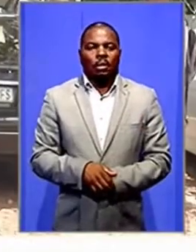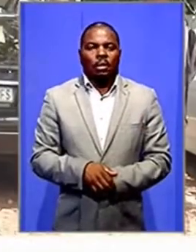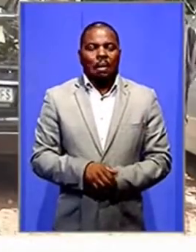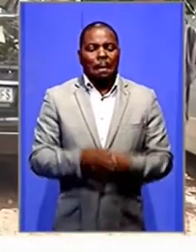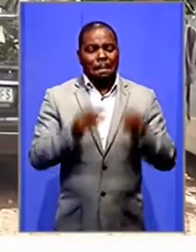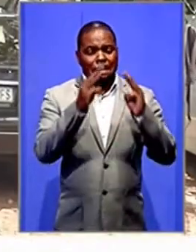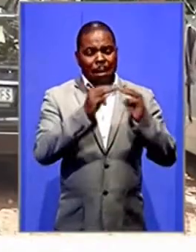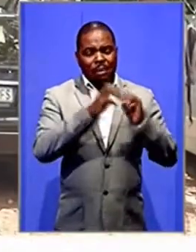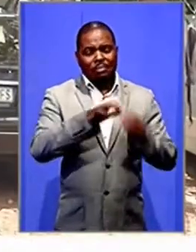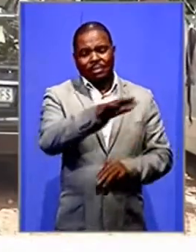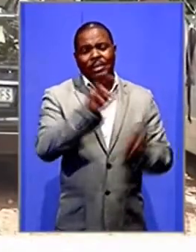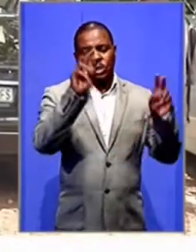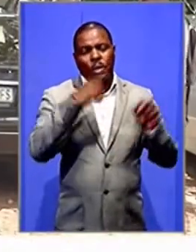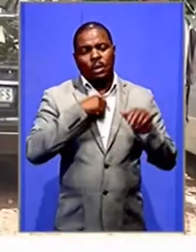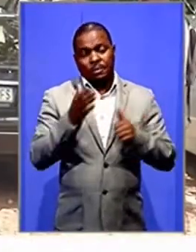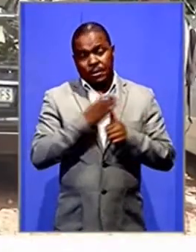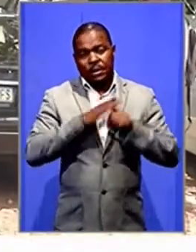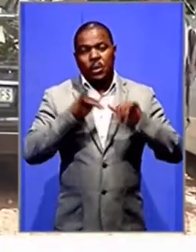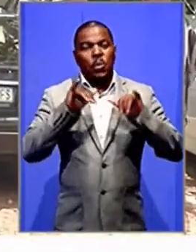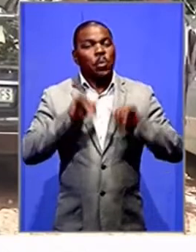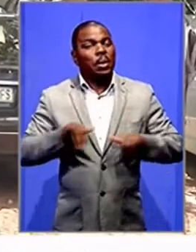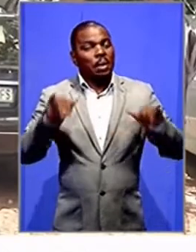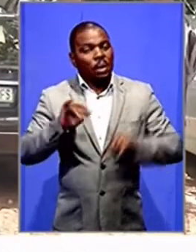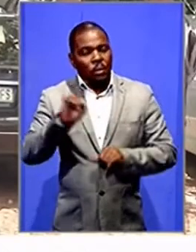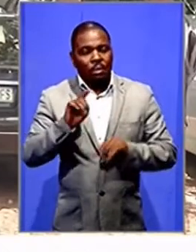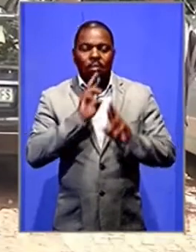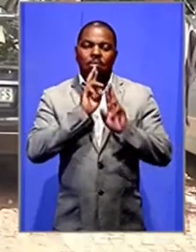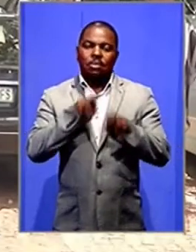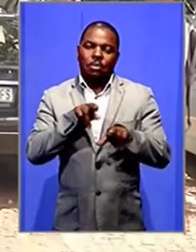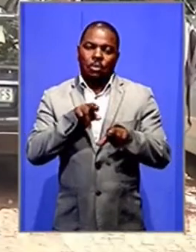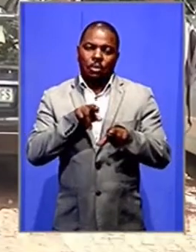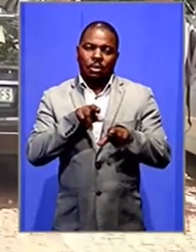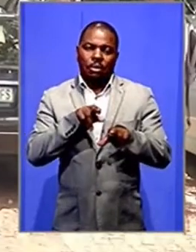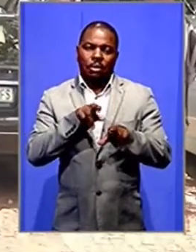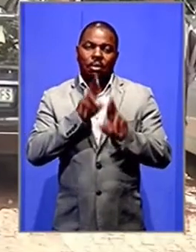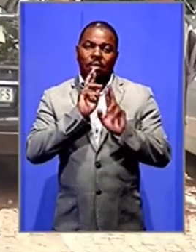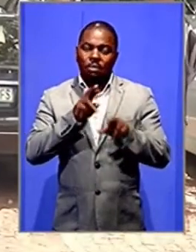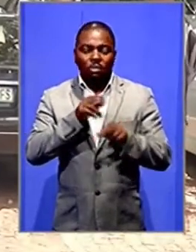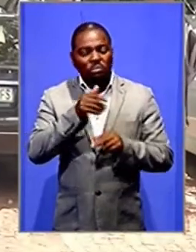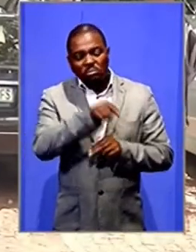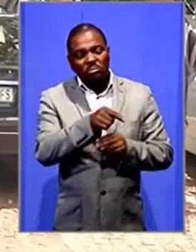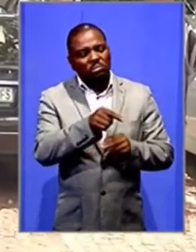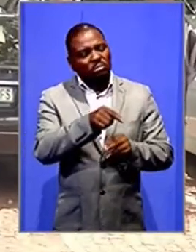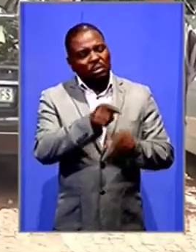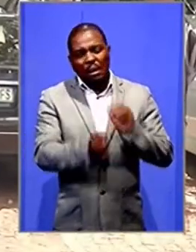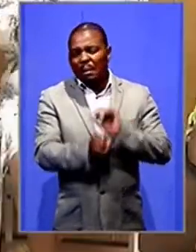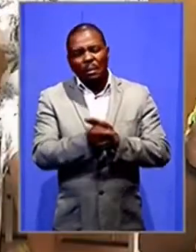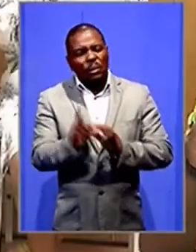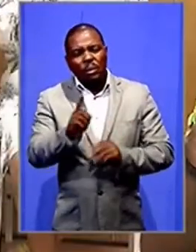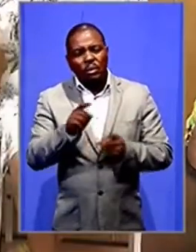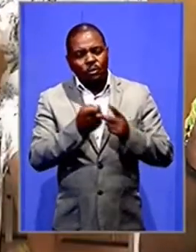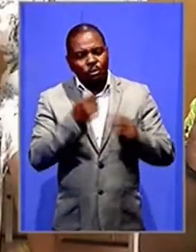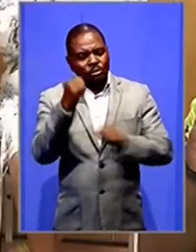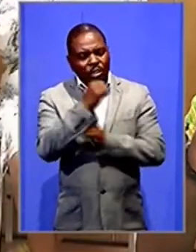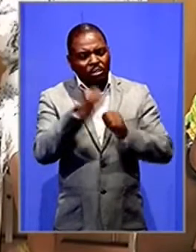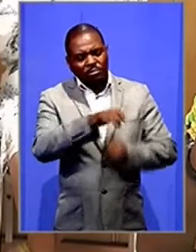Mangaung, we are still awaiting a report of what is happening in the structures in